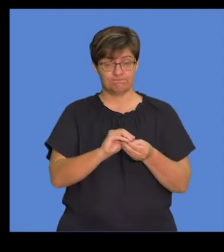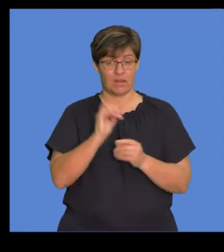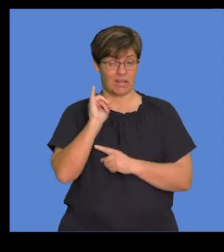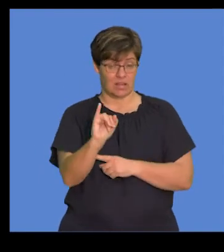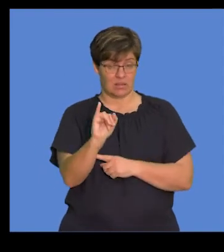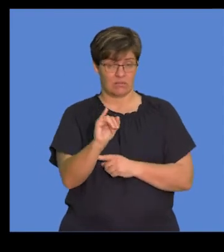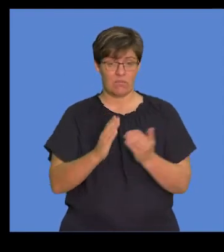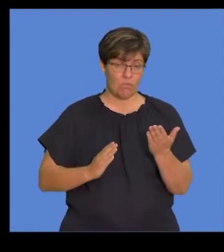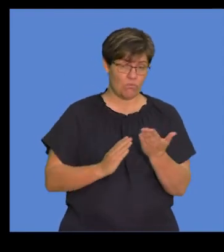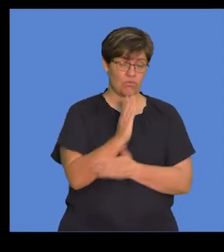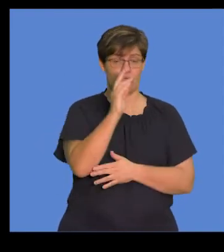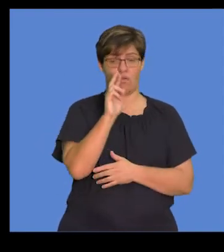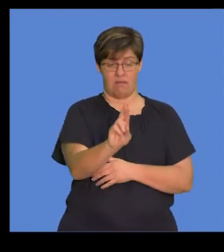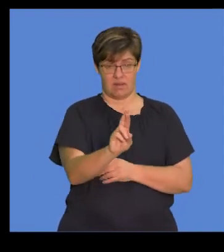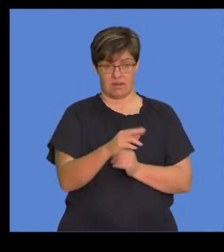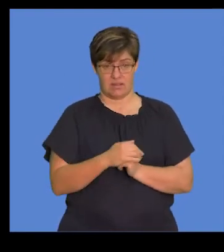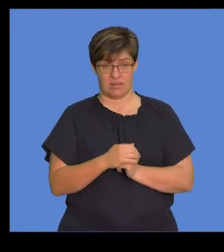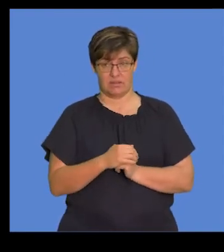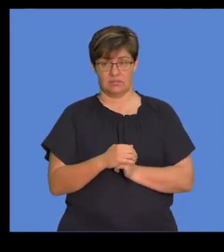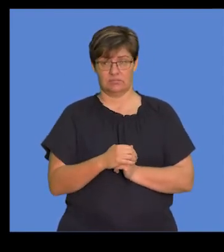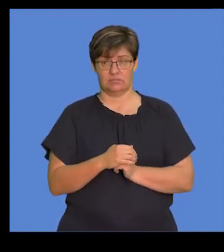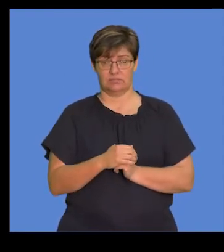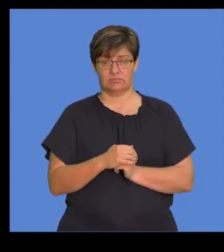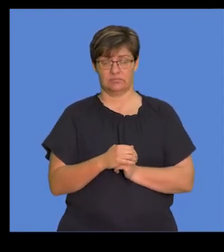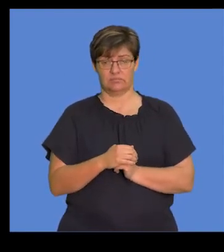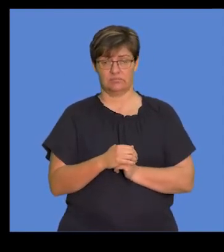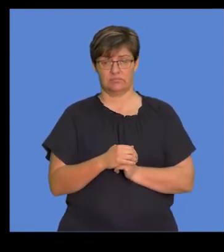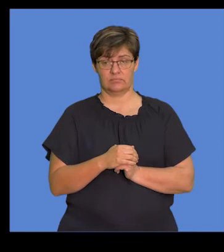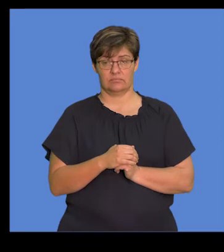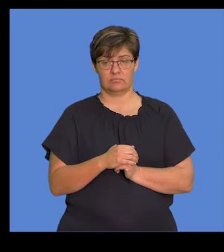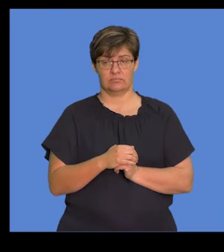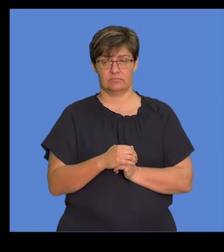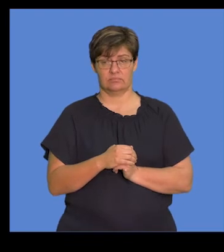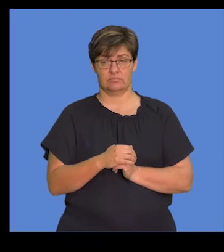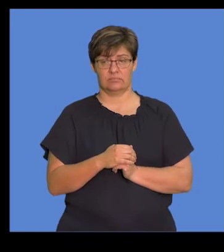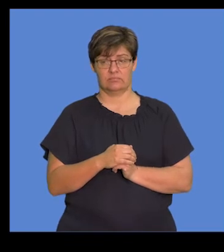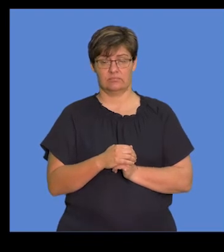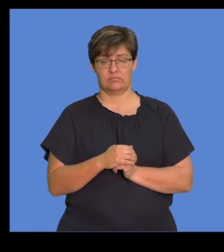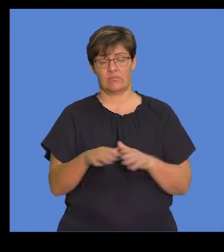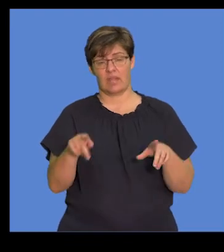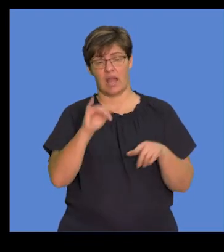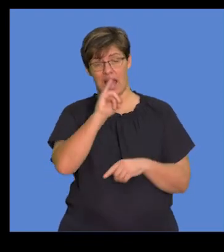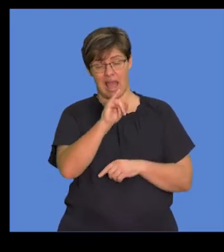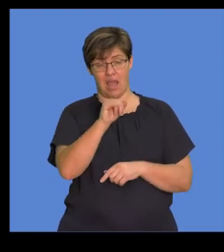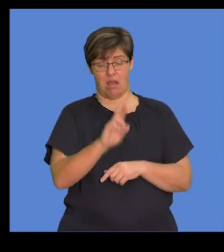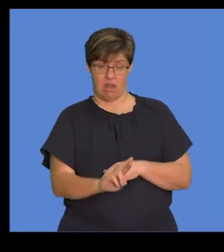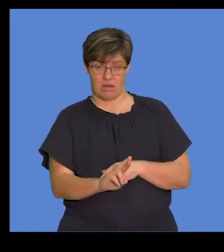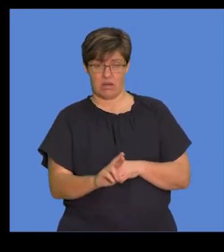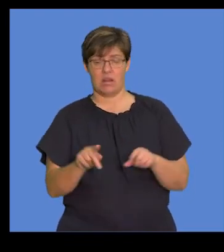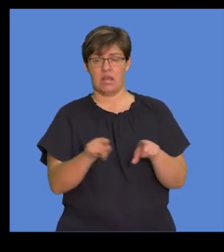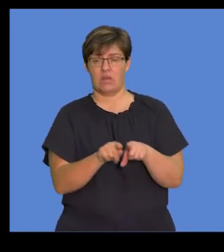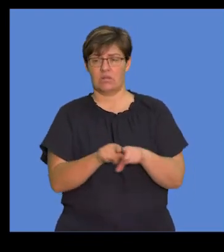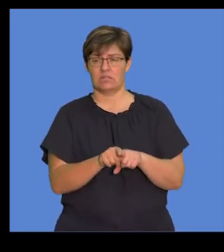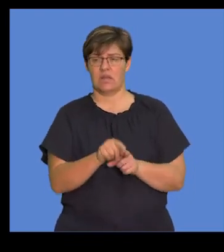current is the current that passes through R, okay, which is current through R, okay, is equals to our V